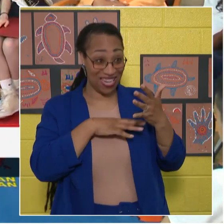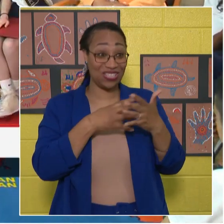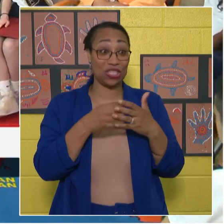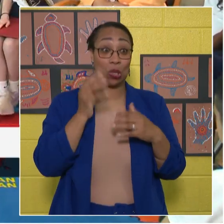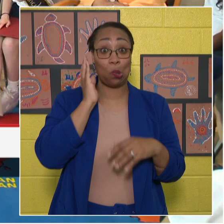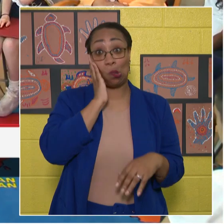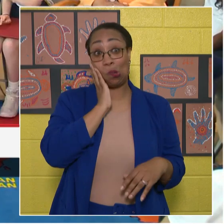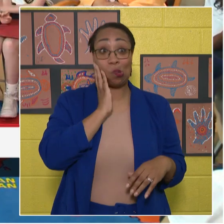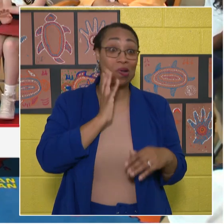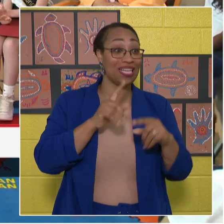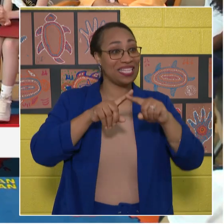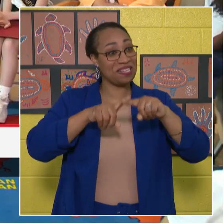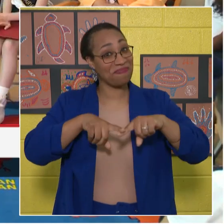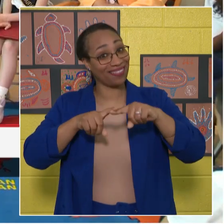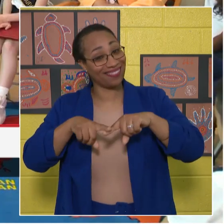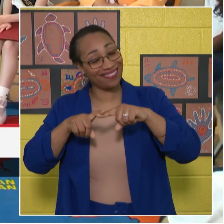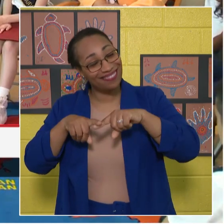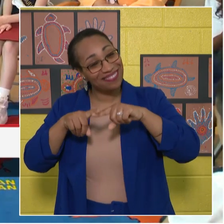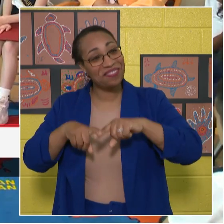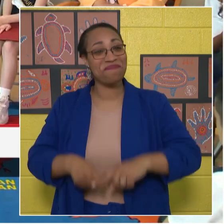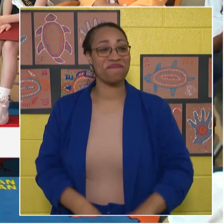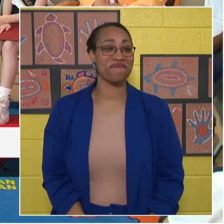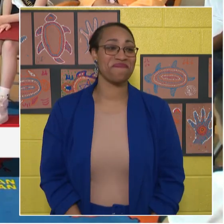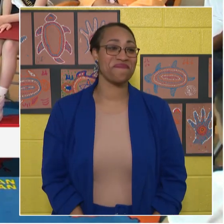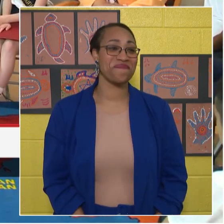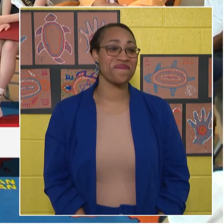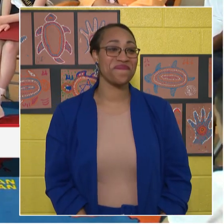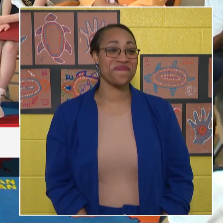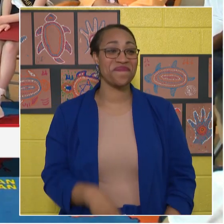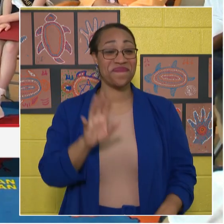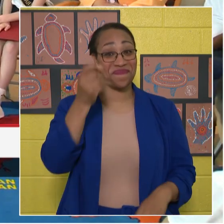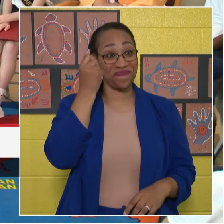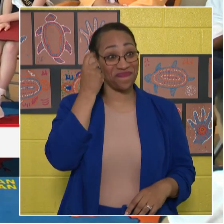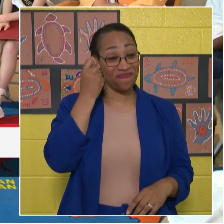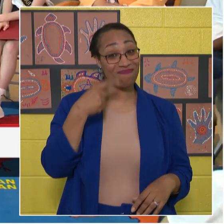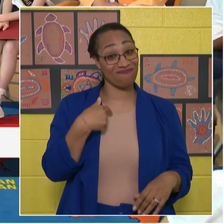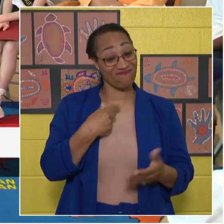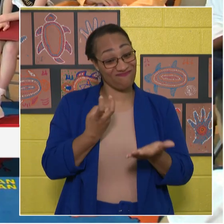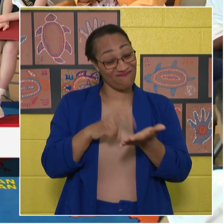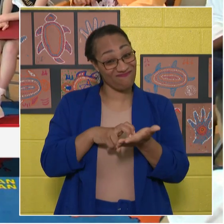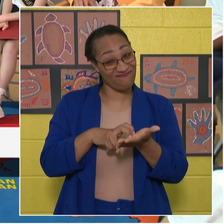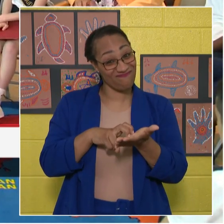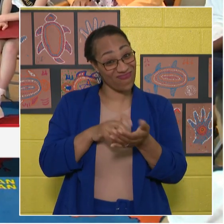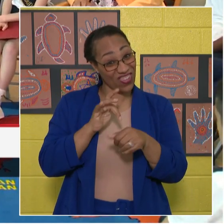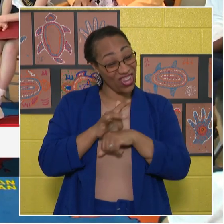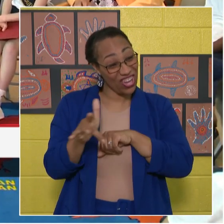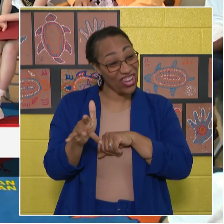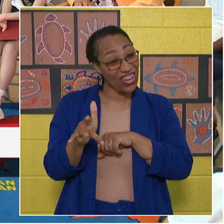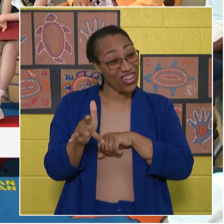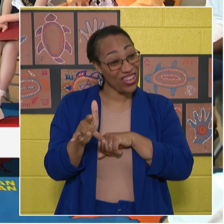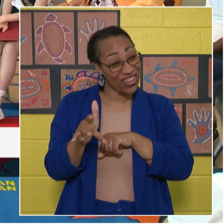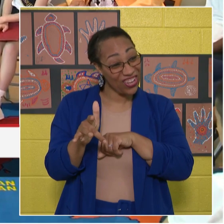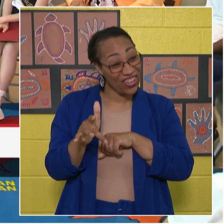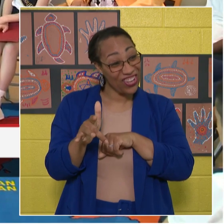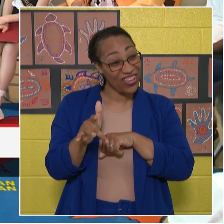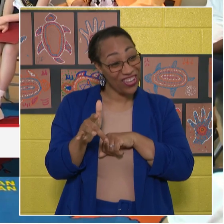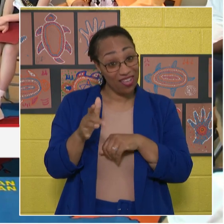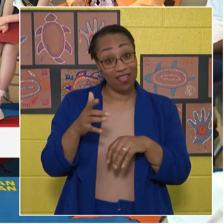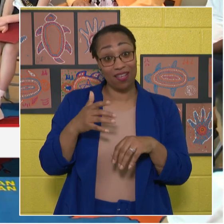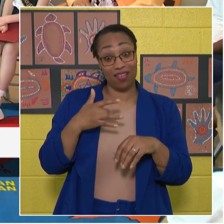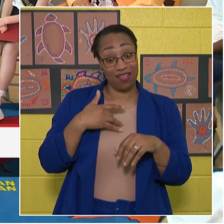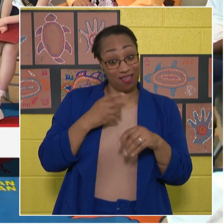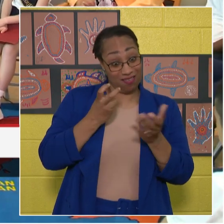that I am a fairly early riser. I like to get up before my daughter so I can have some quiet time and some reading